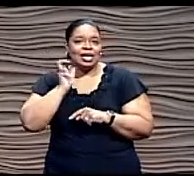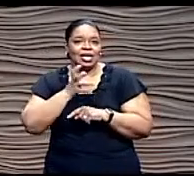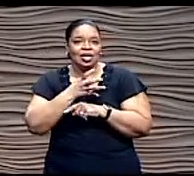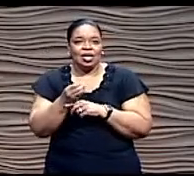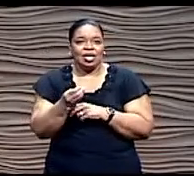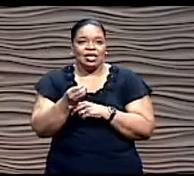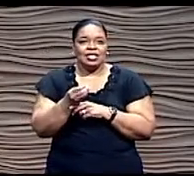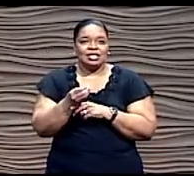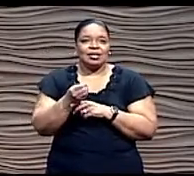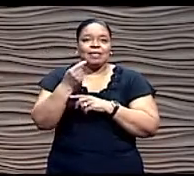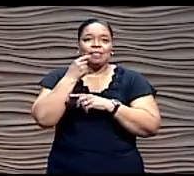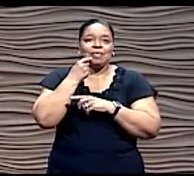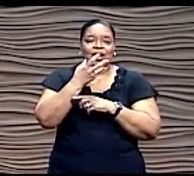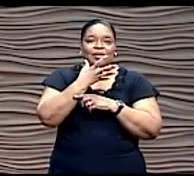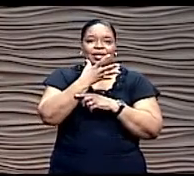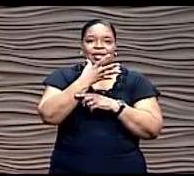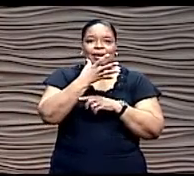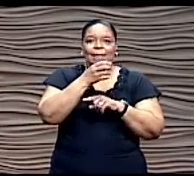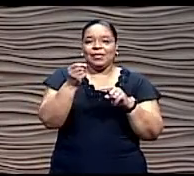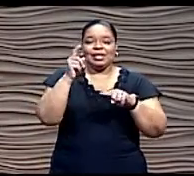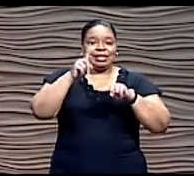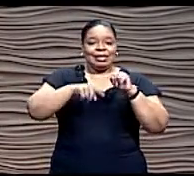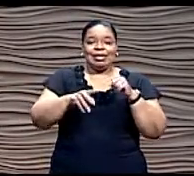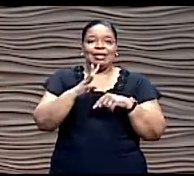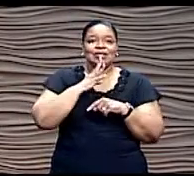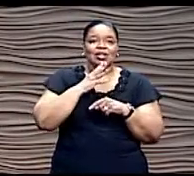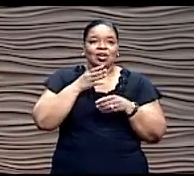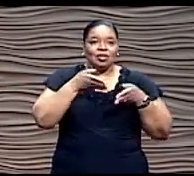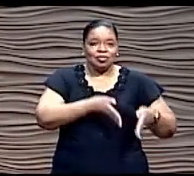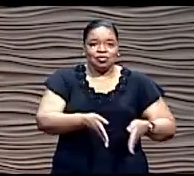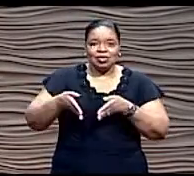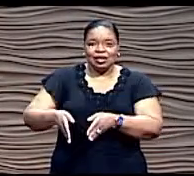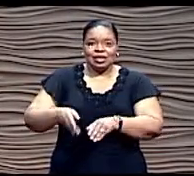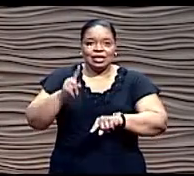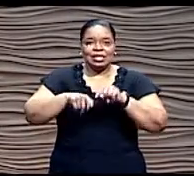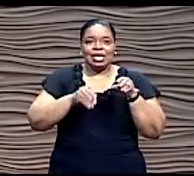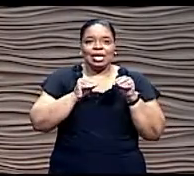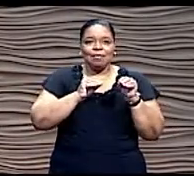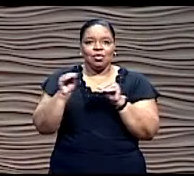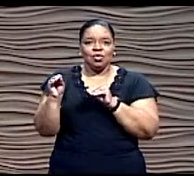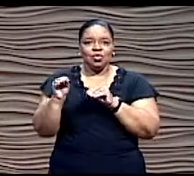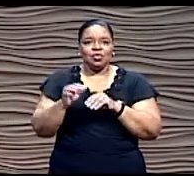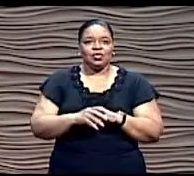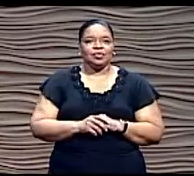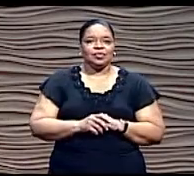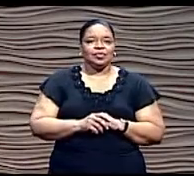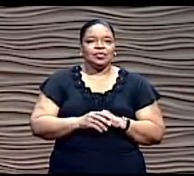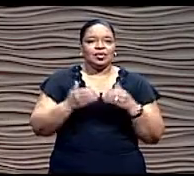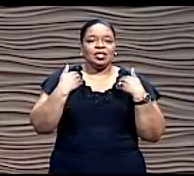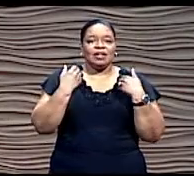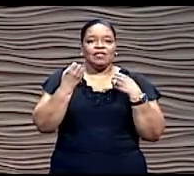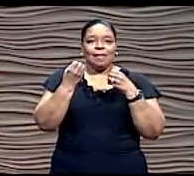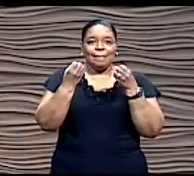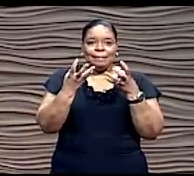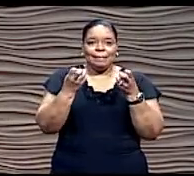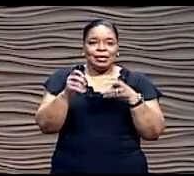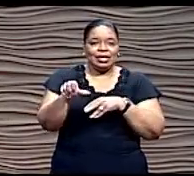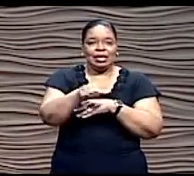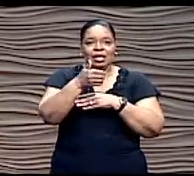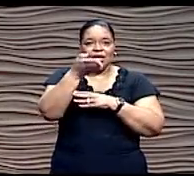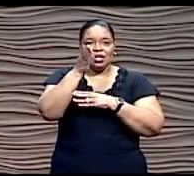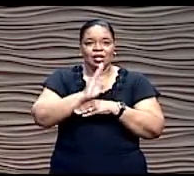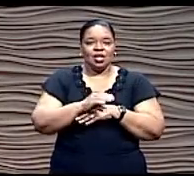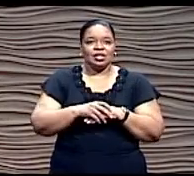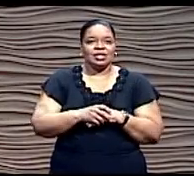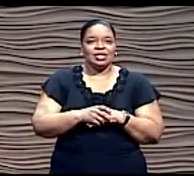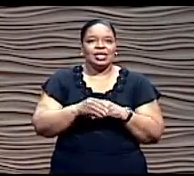and mouth and lips but they cannot talk, legs and they cannot move. There are many other gods.